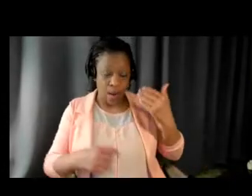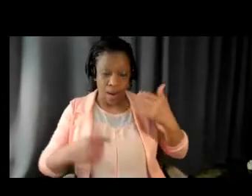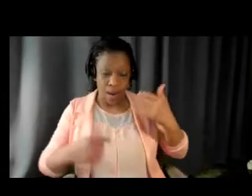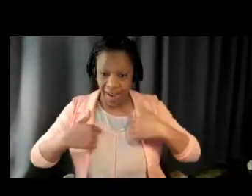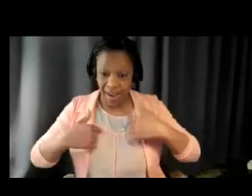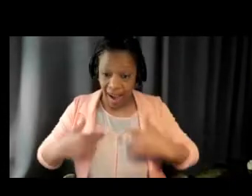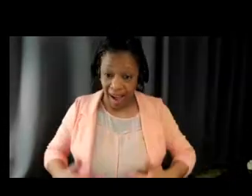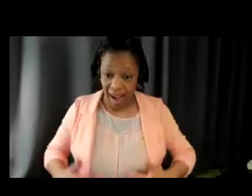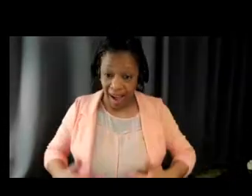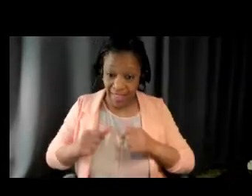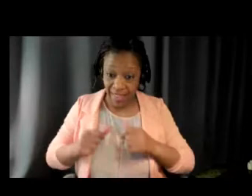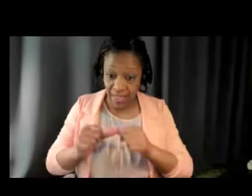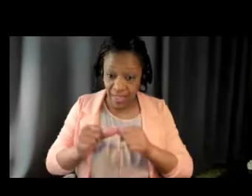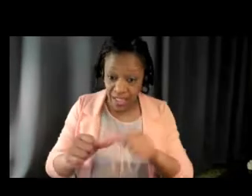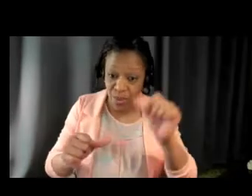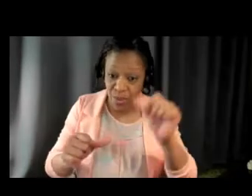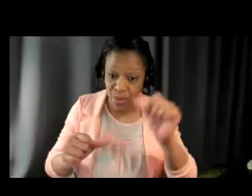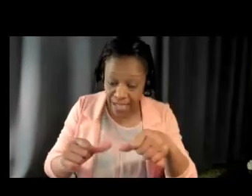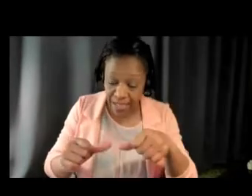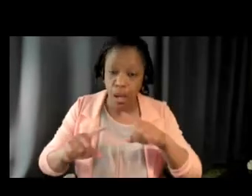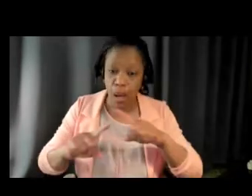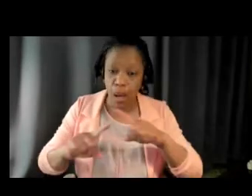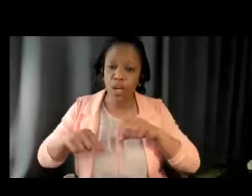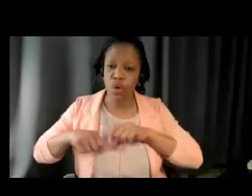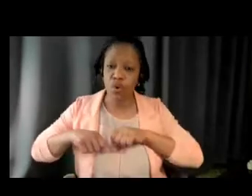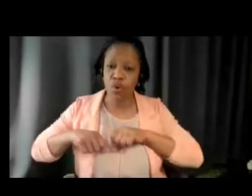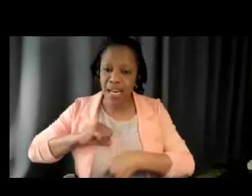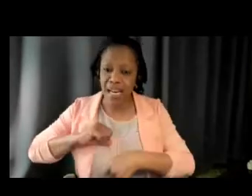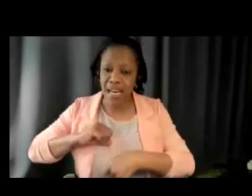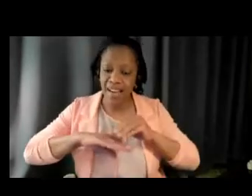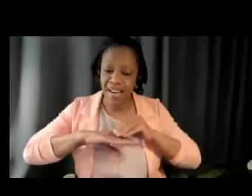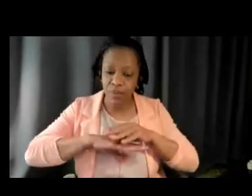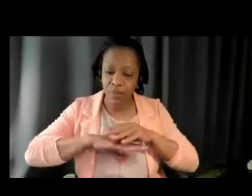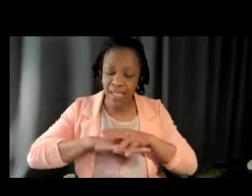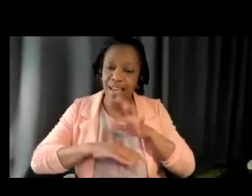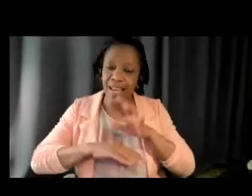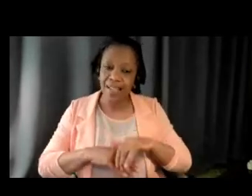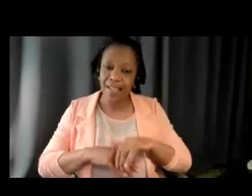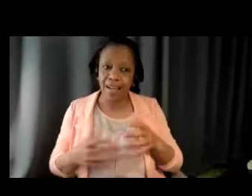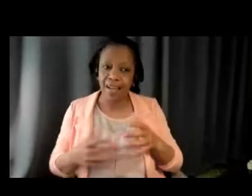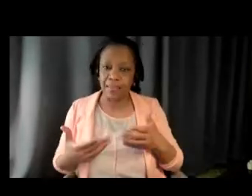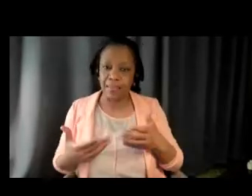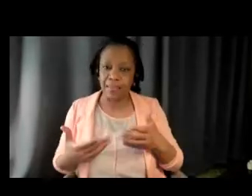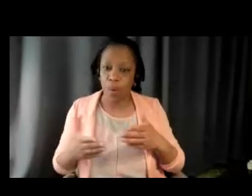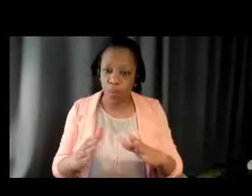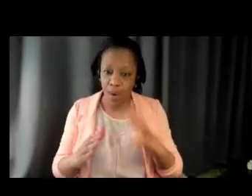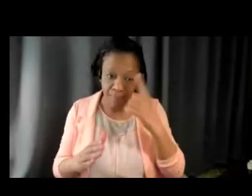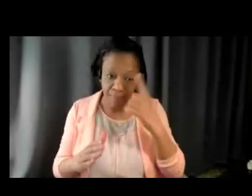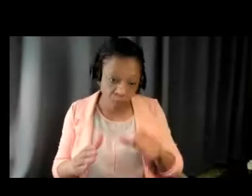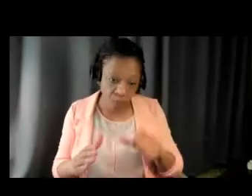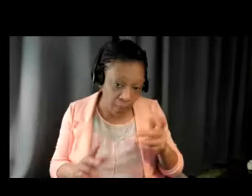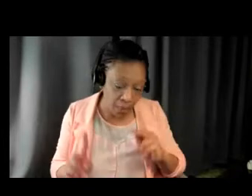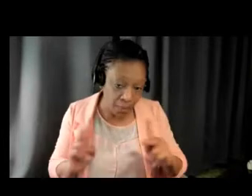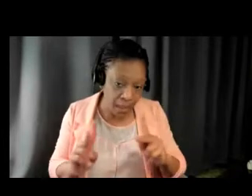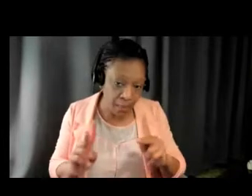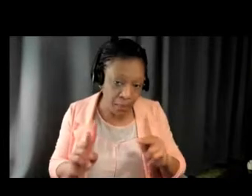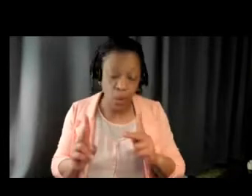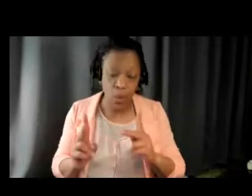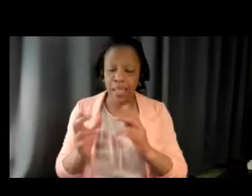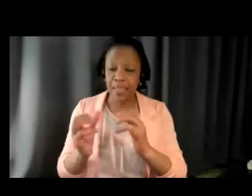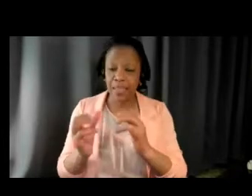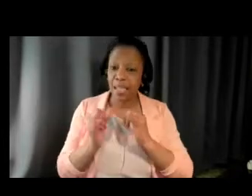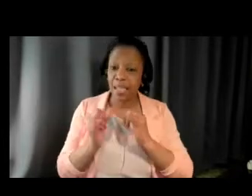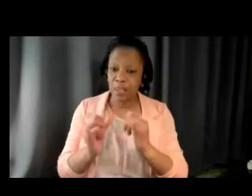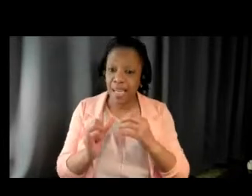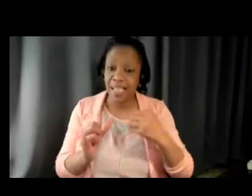this grief counseling is a way for other people like myself, like man, to have some place to